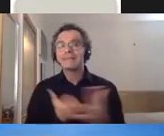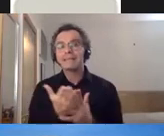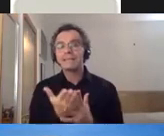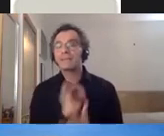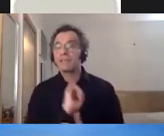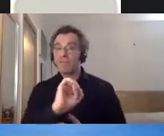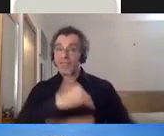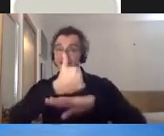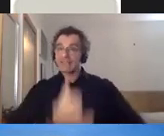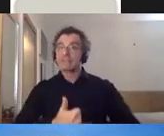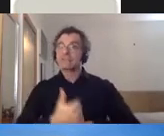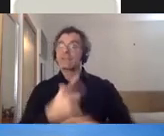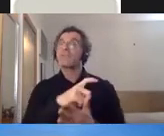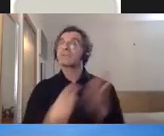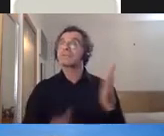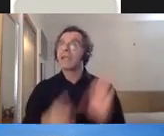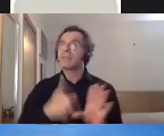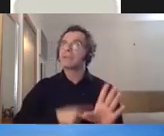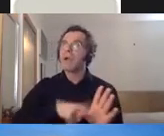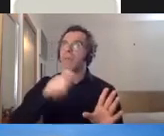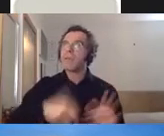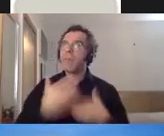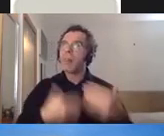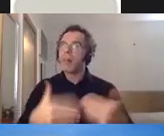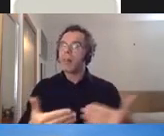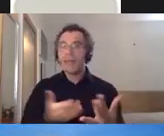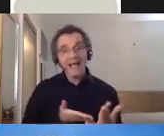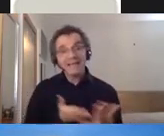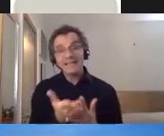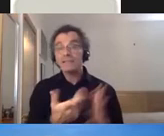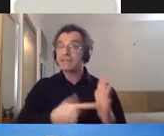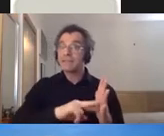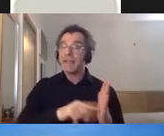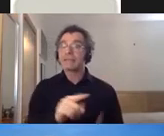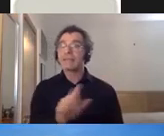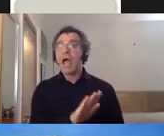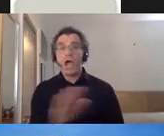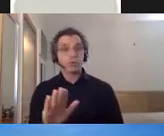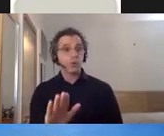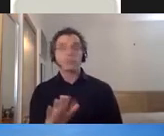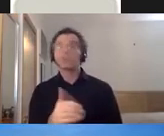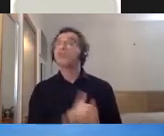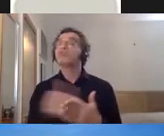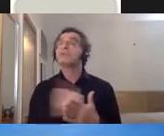for disabled young people over time. Accessibility plans are not currently